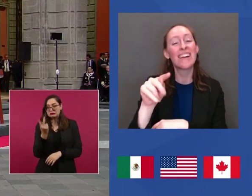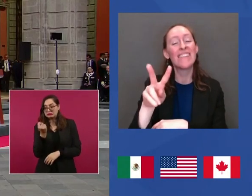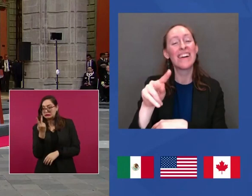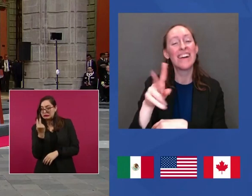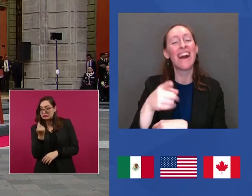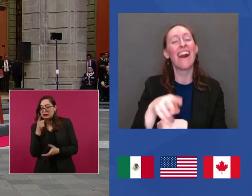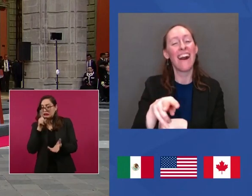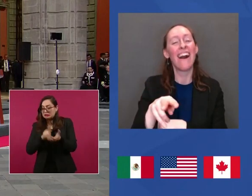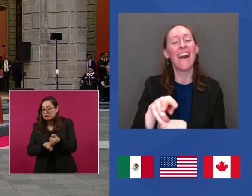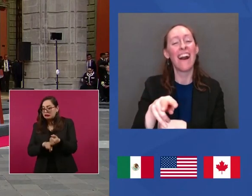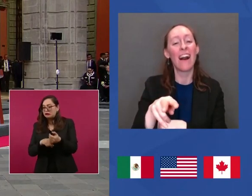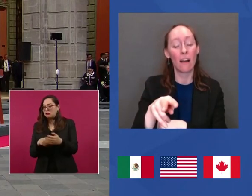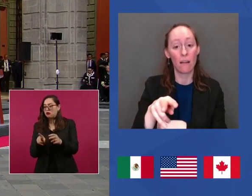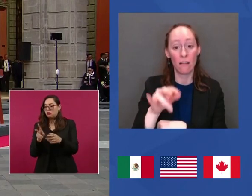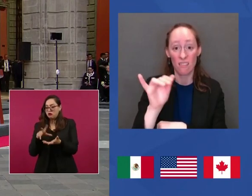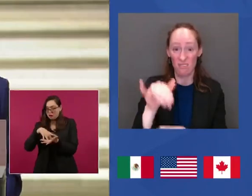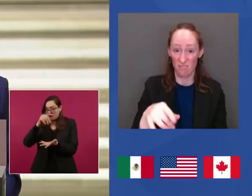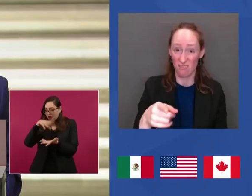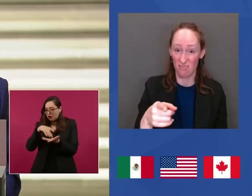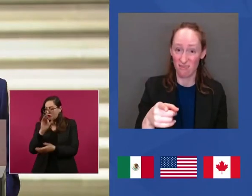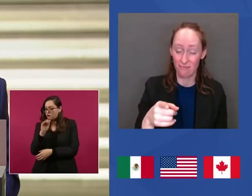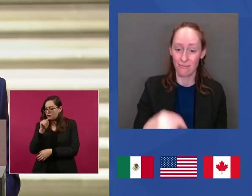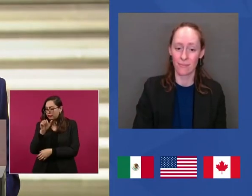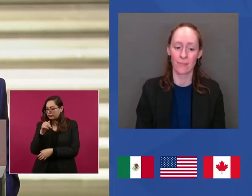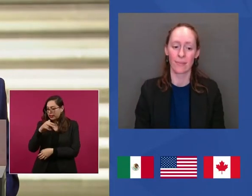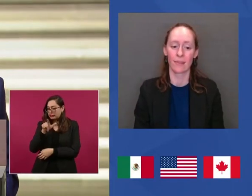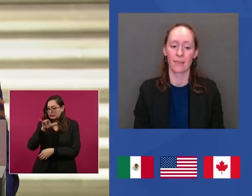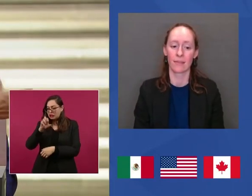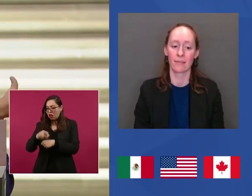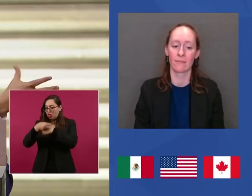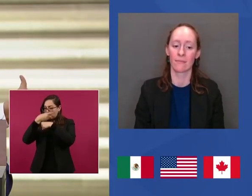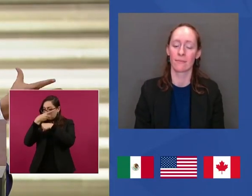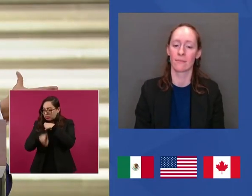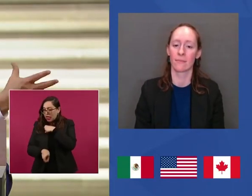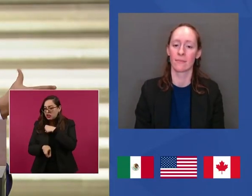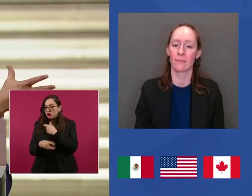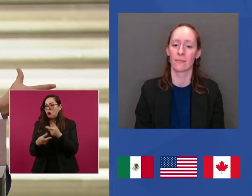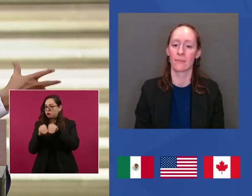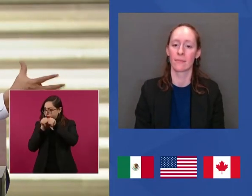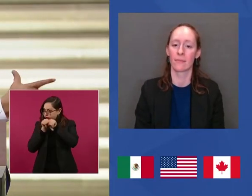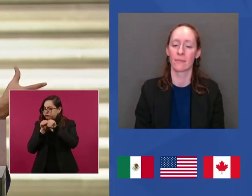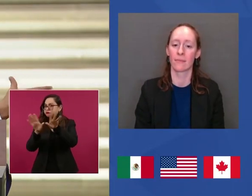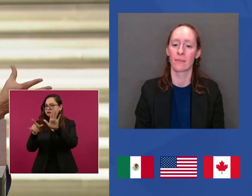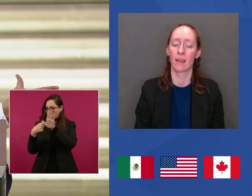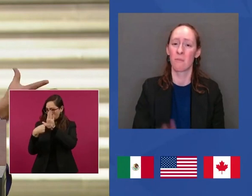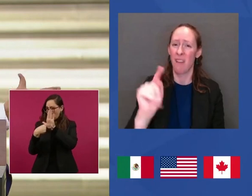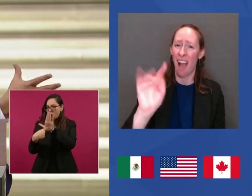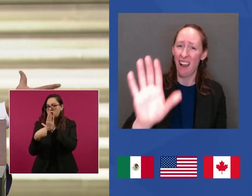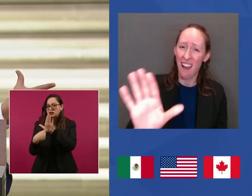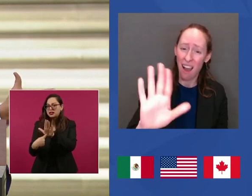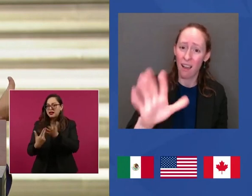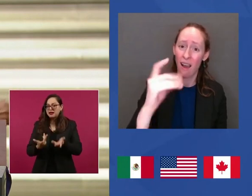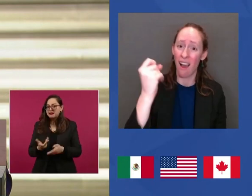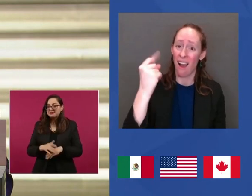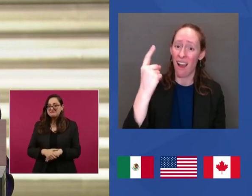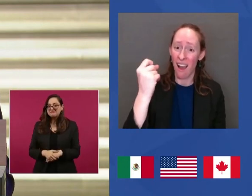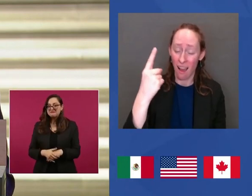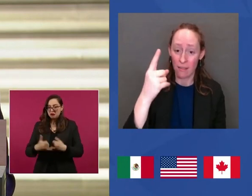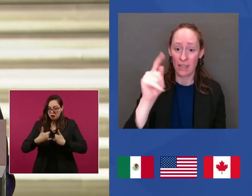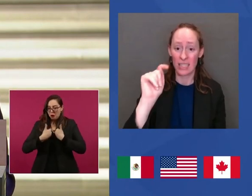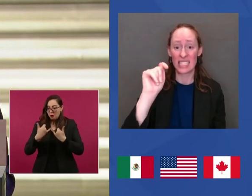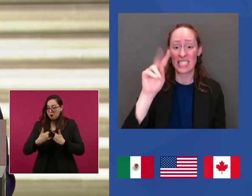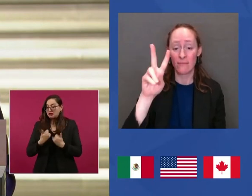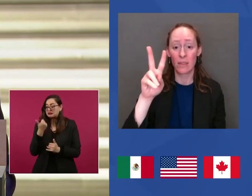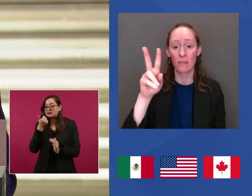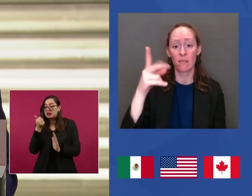a series on the damage caused by fentanyl, how in 6 months the life of a